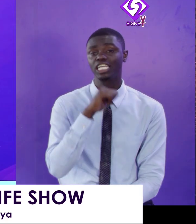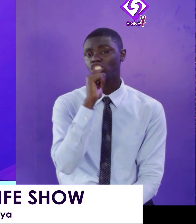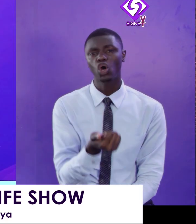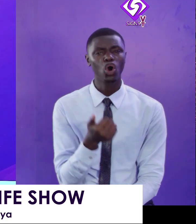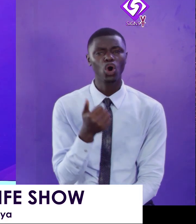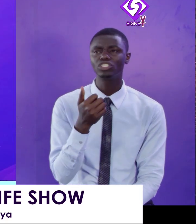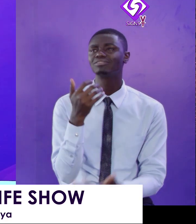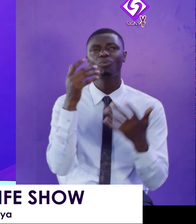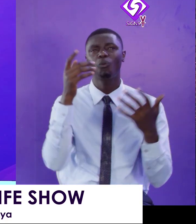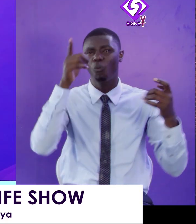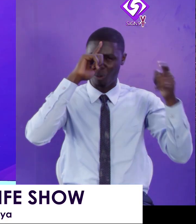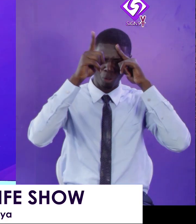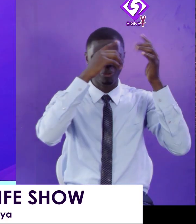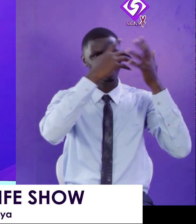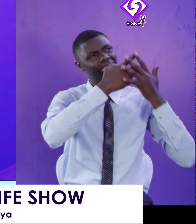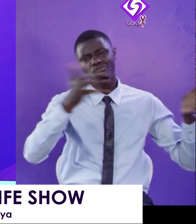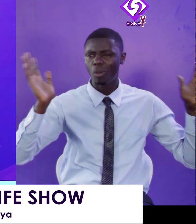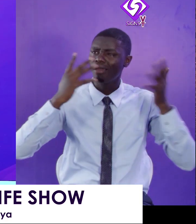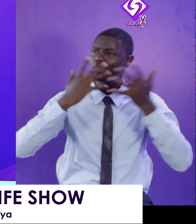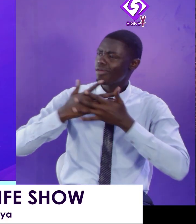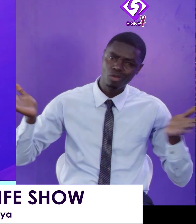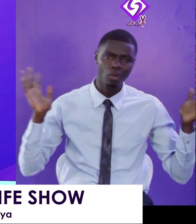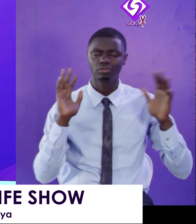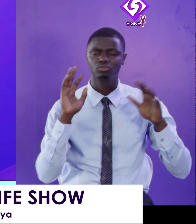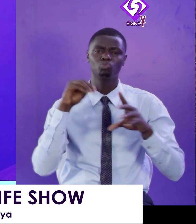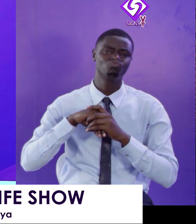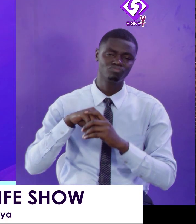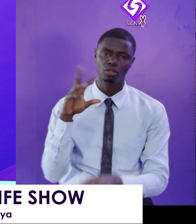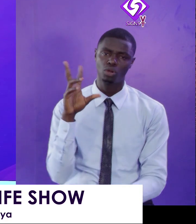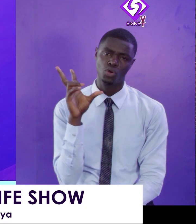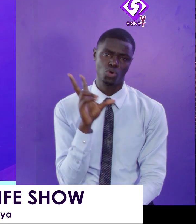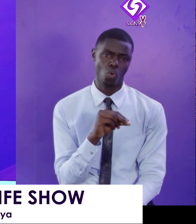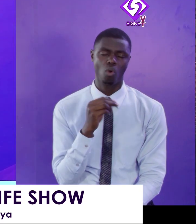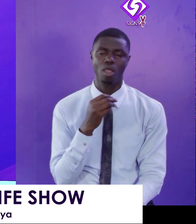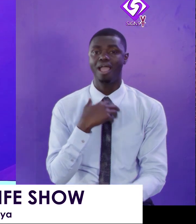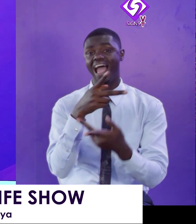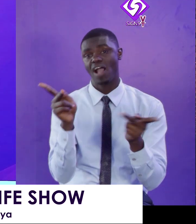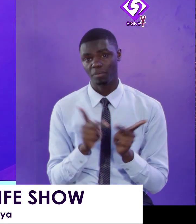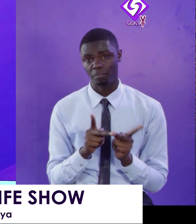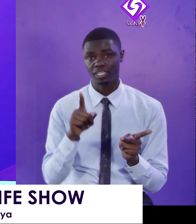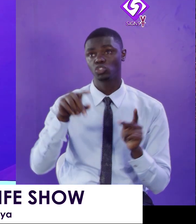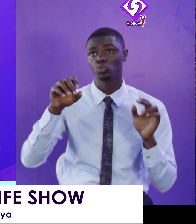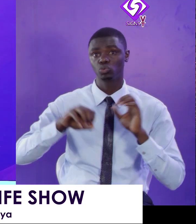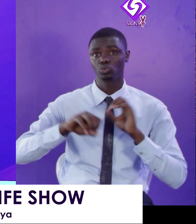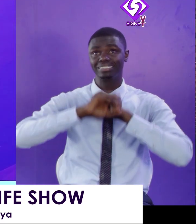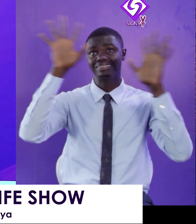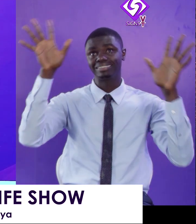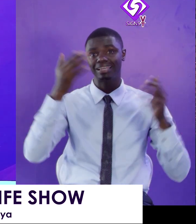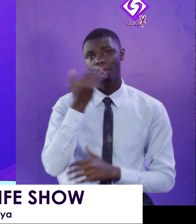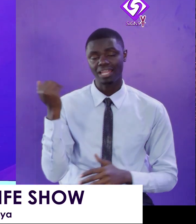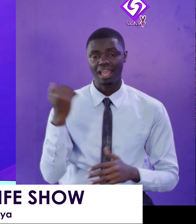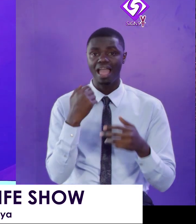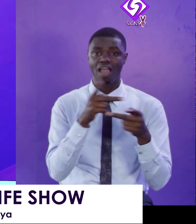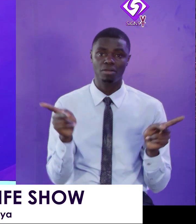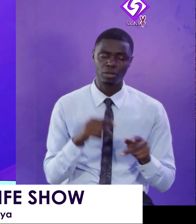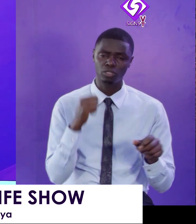all over. It is not in every place where you are meant to be. There is a place where you shine better. There is a place where you